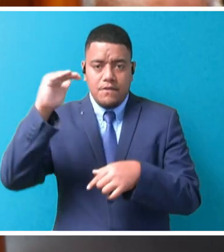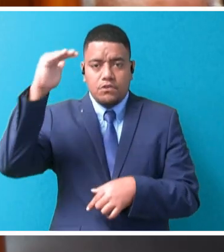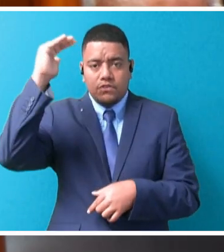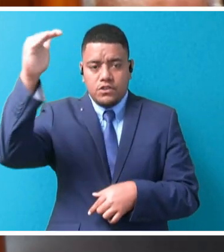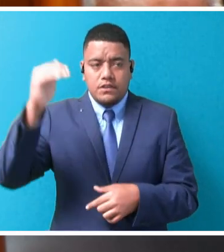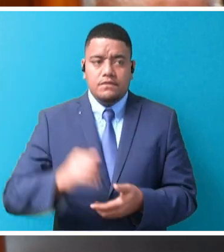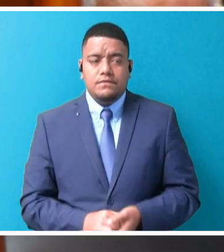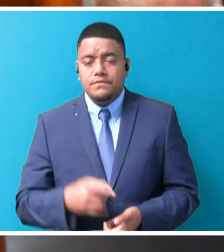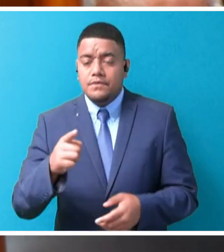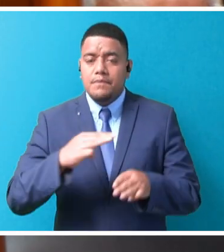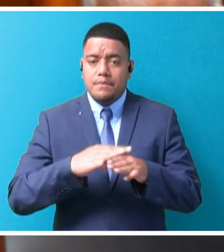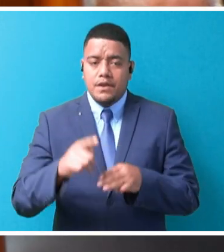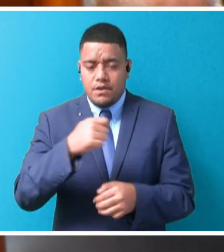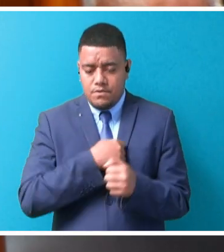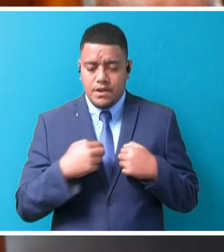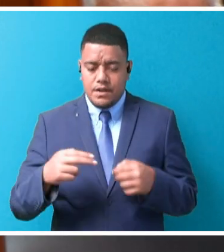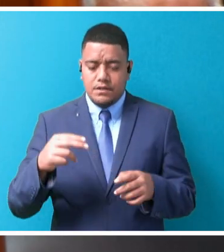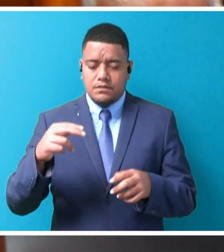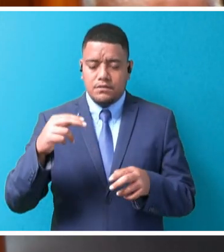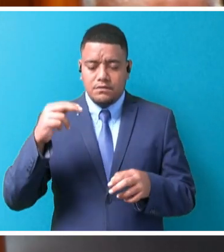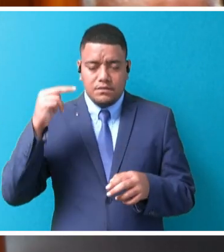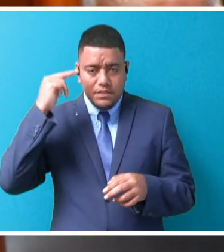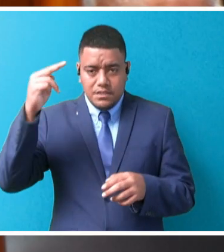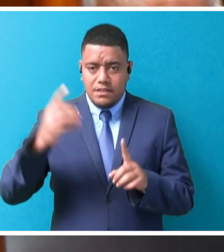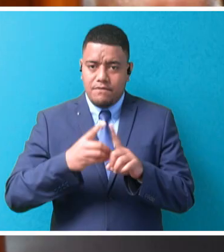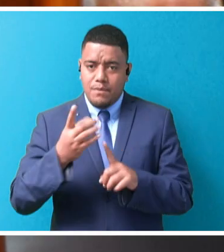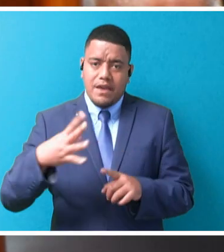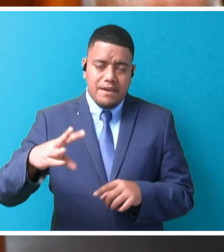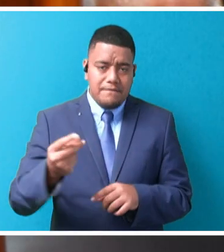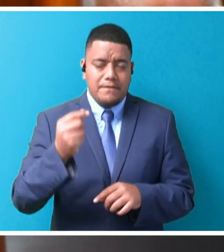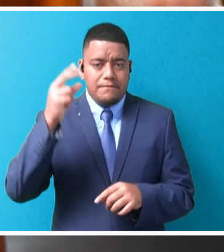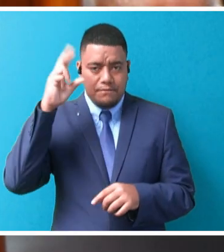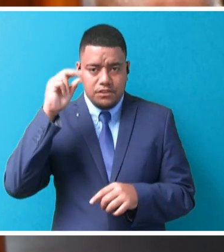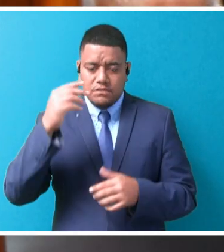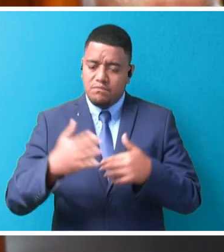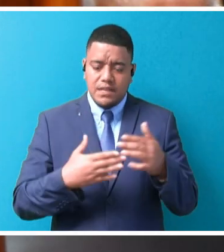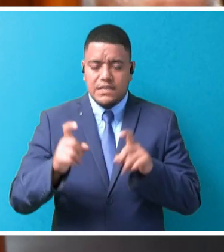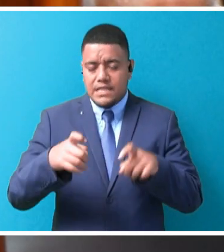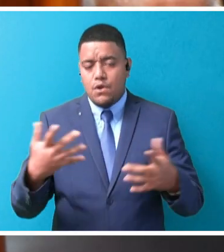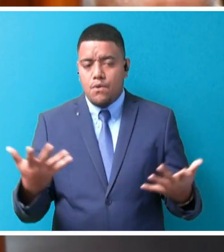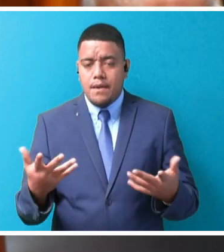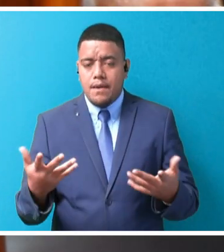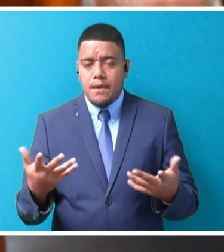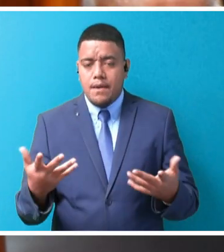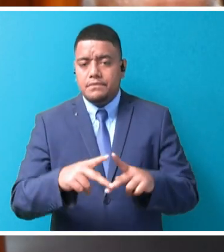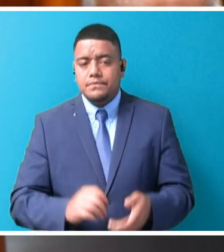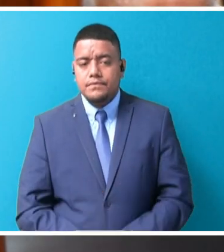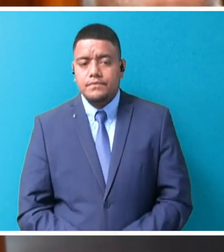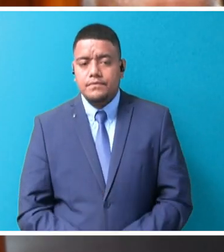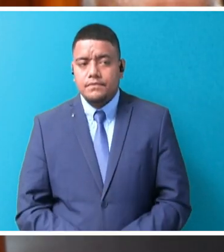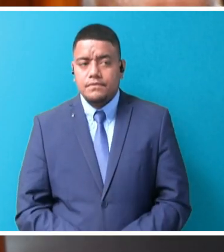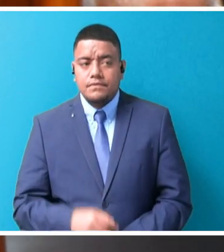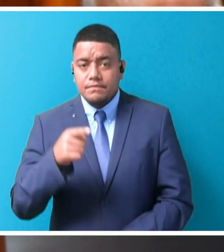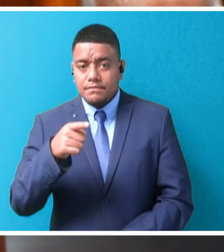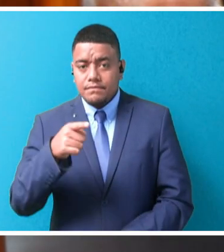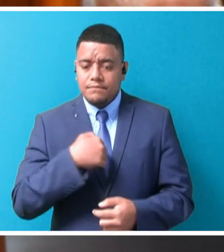the message that national development must include every Fijian, regardless of their location. Mr. Speaker, sir, in this